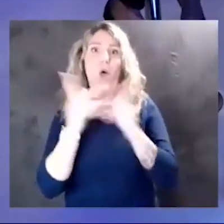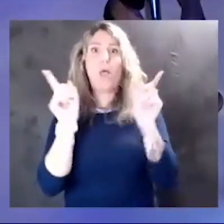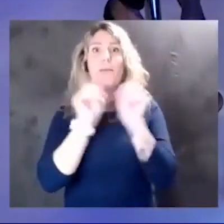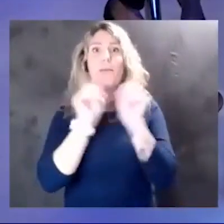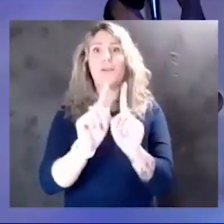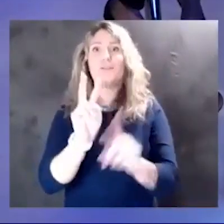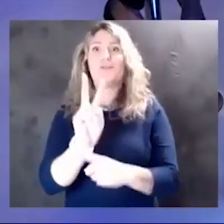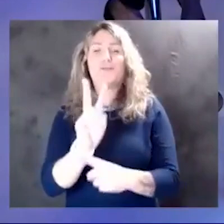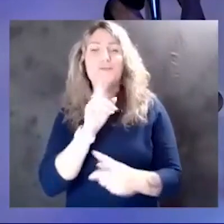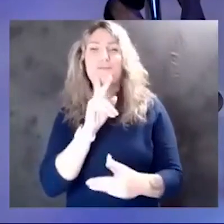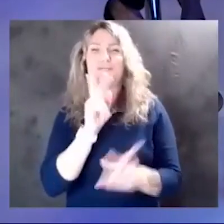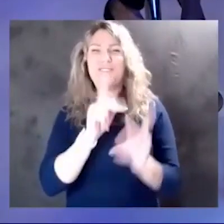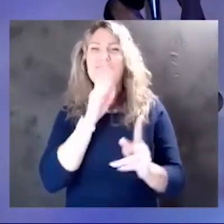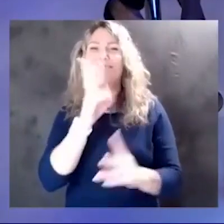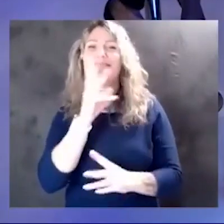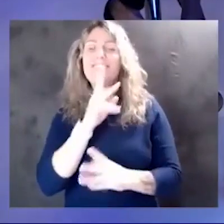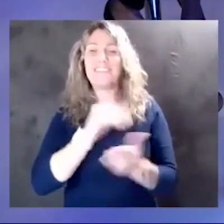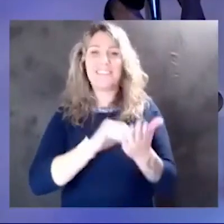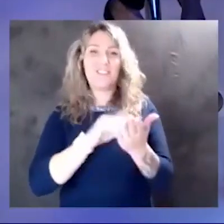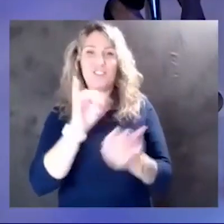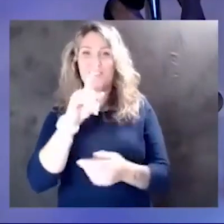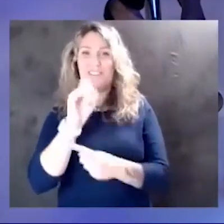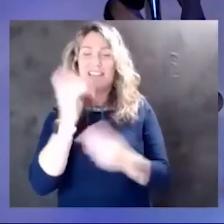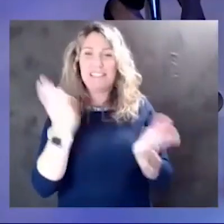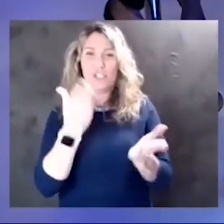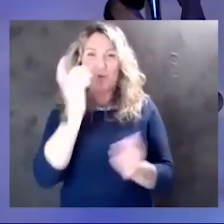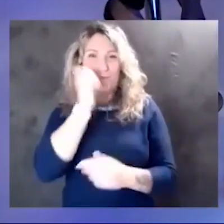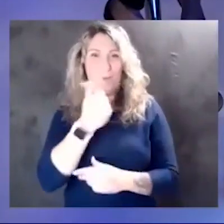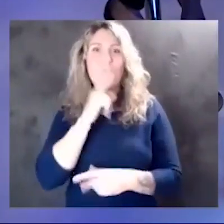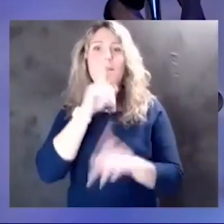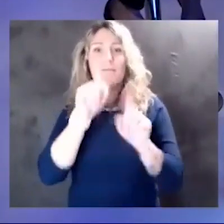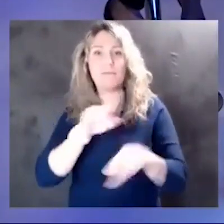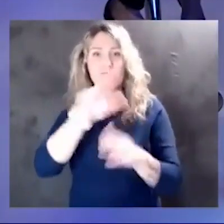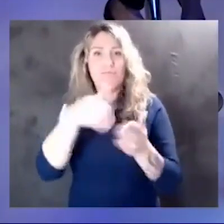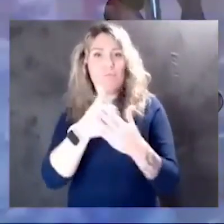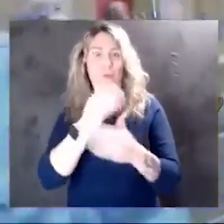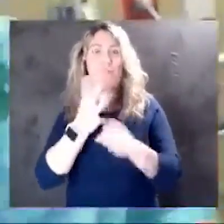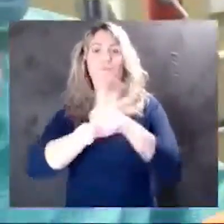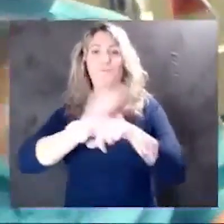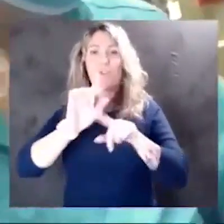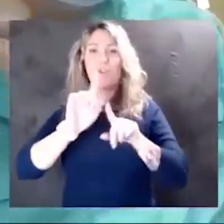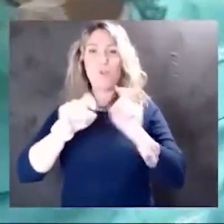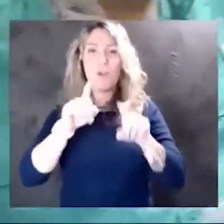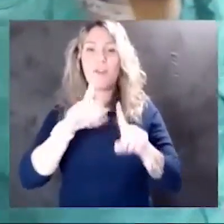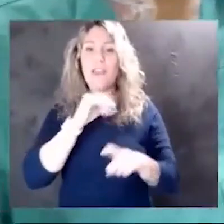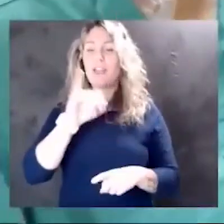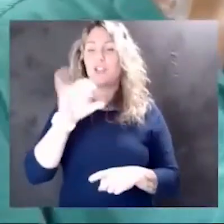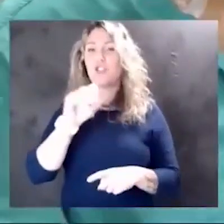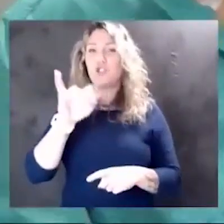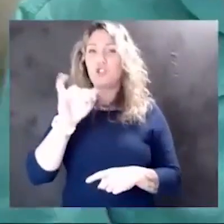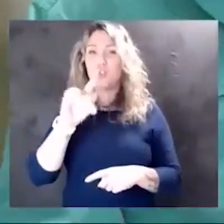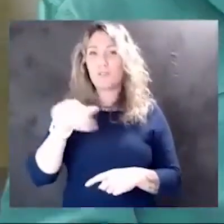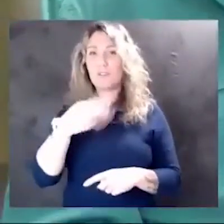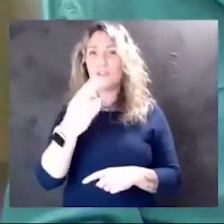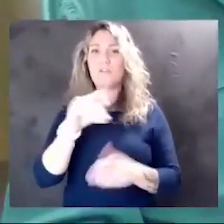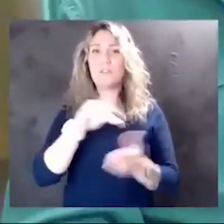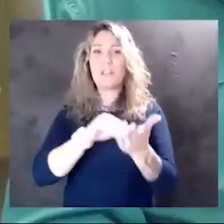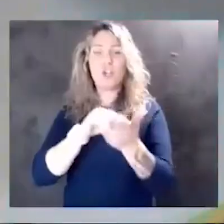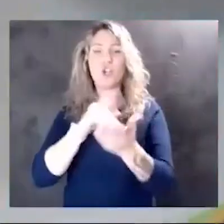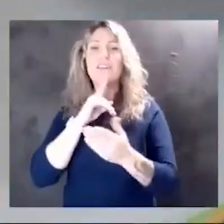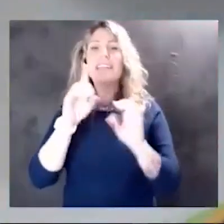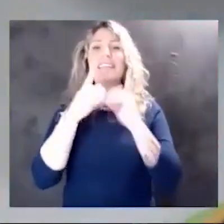Dr. Stites is going to be here tomorrow. He's going to answer all your COVID questions, of course. And Joseph McGurk, Dr. Joseph McGurk, he's the Division